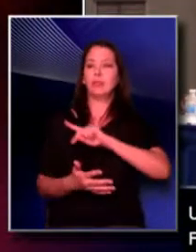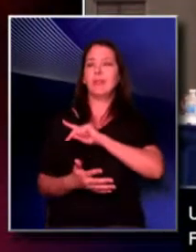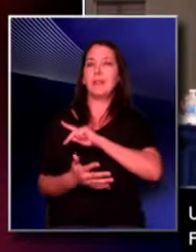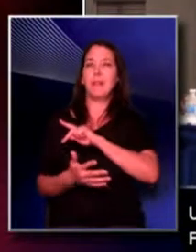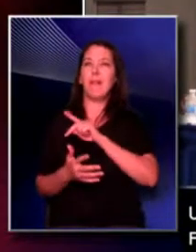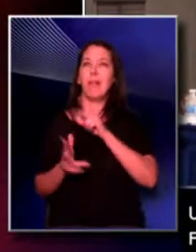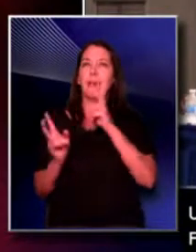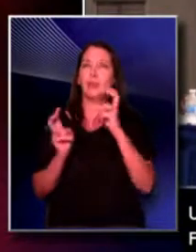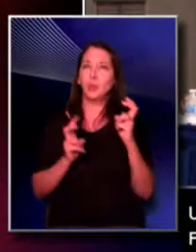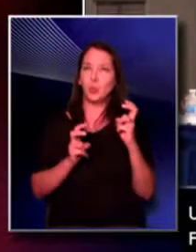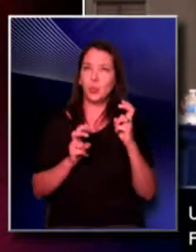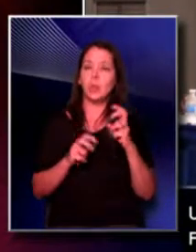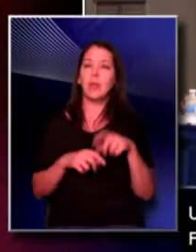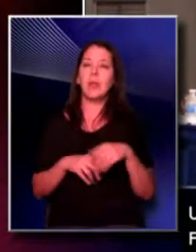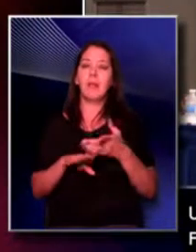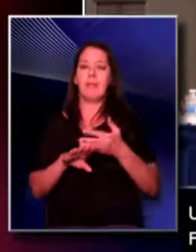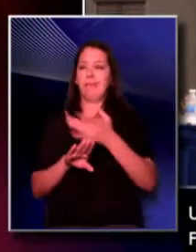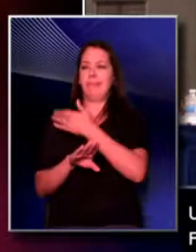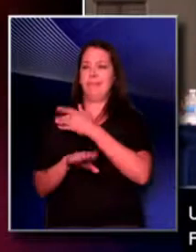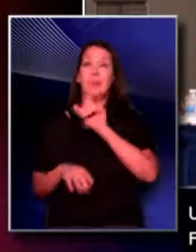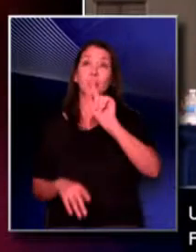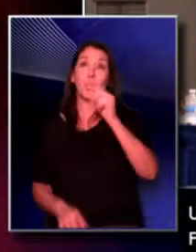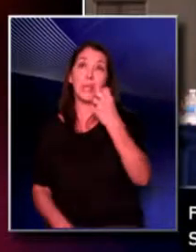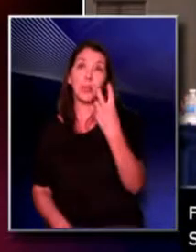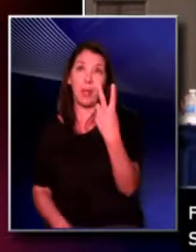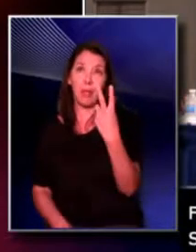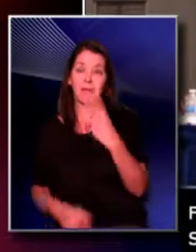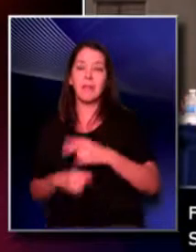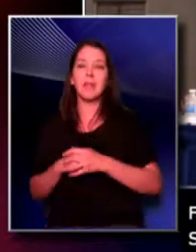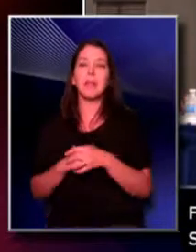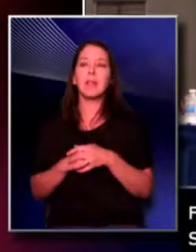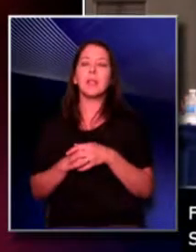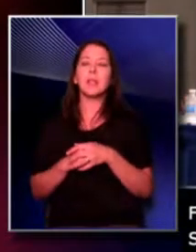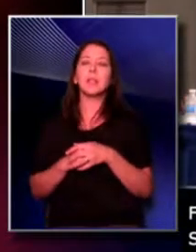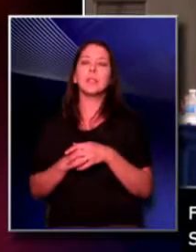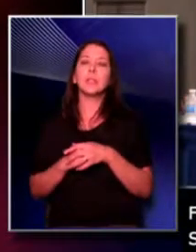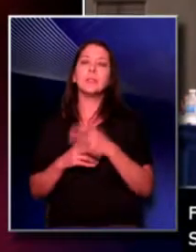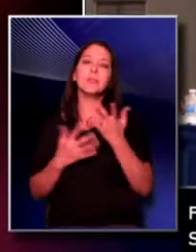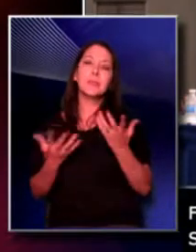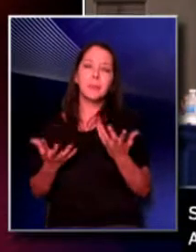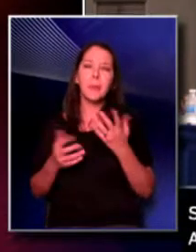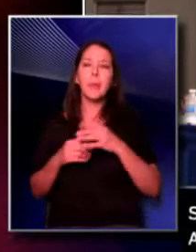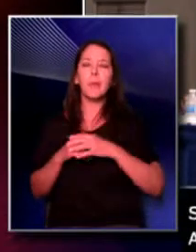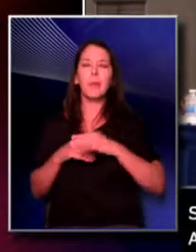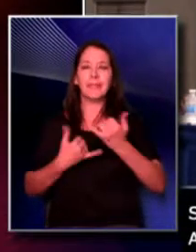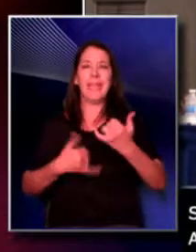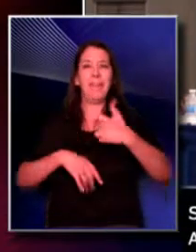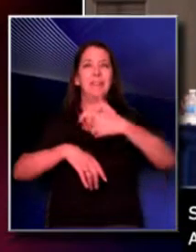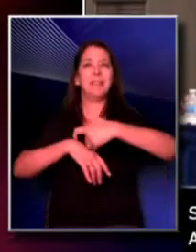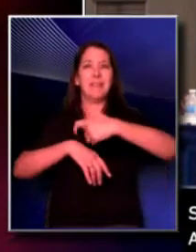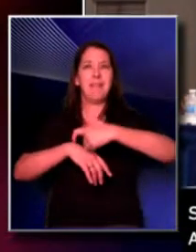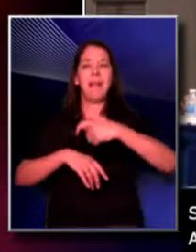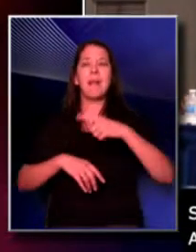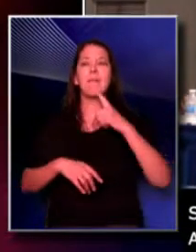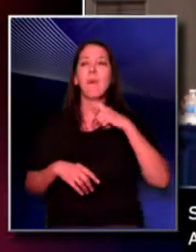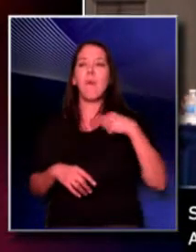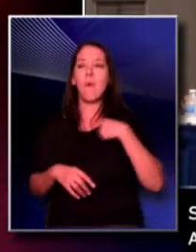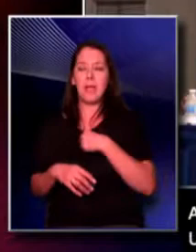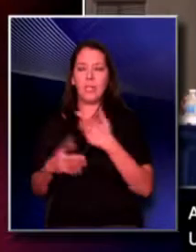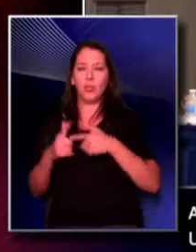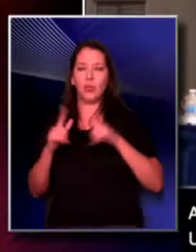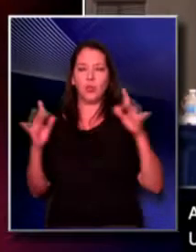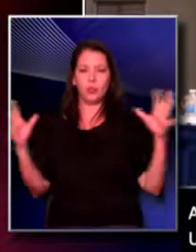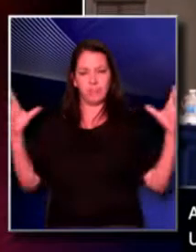since 2012. And so it's now kind of time for us to sort of regroup and